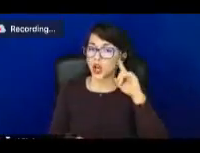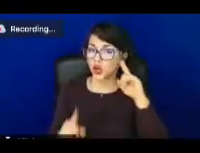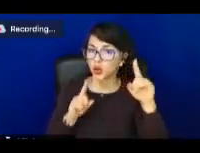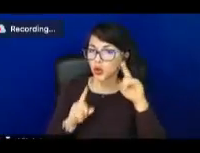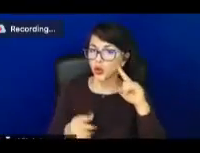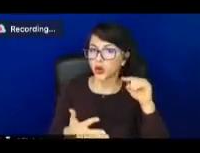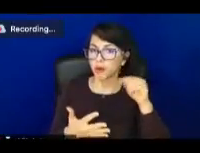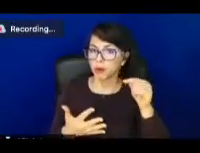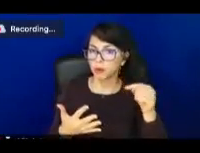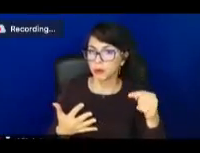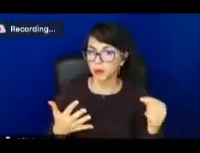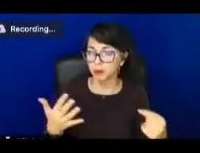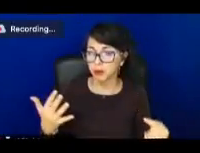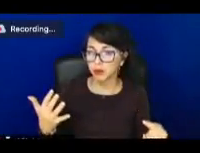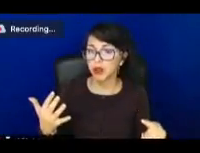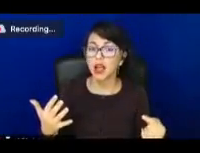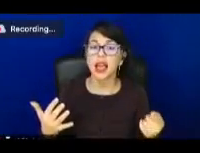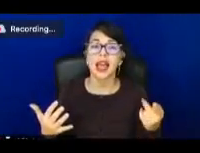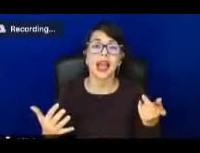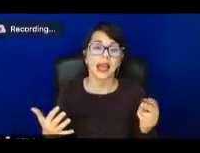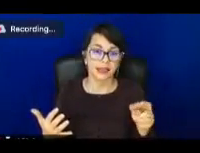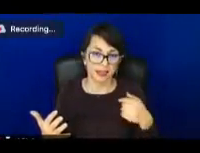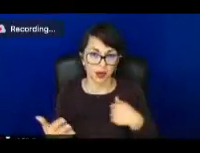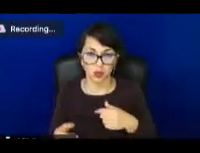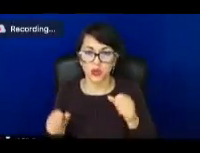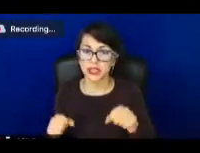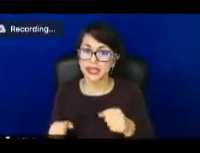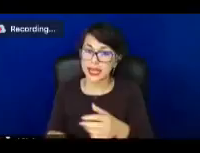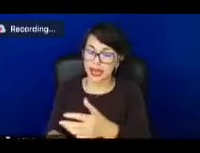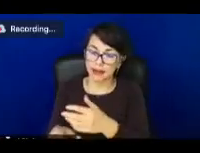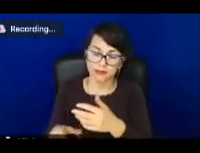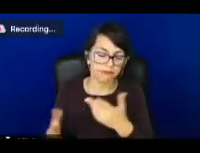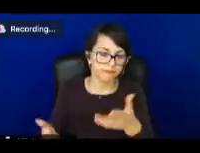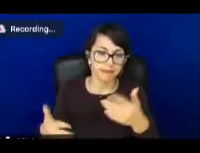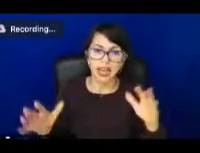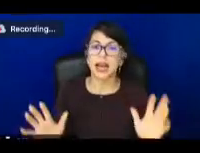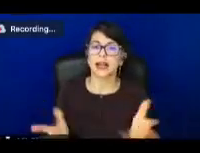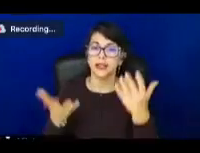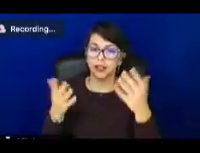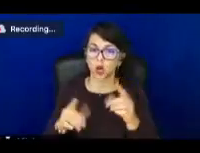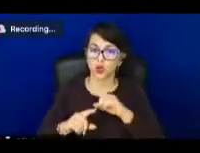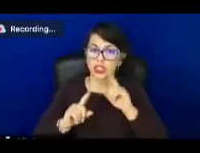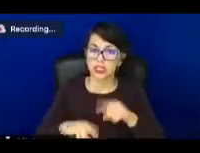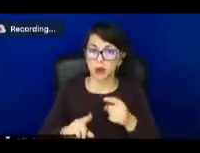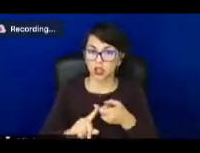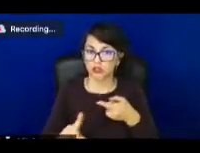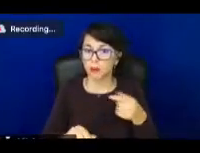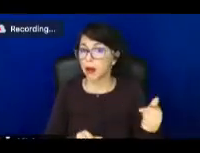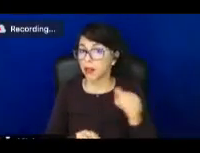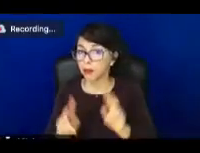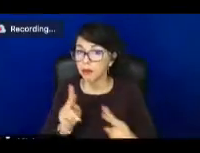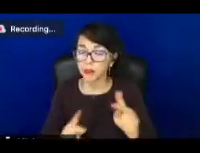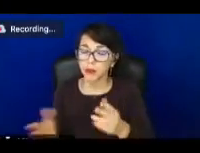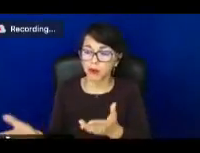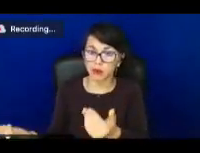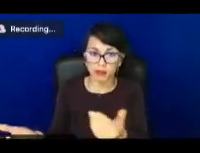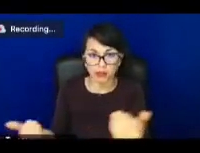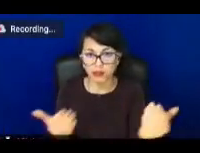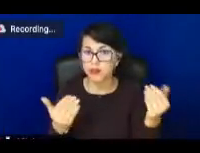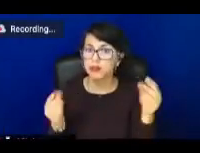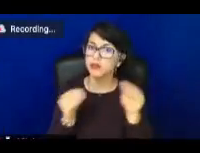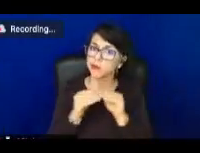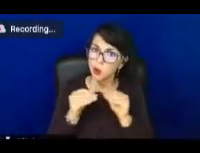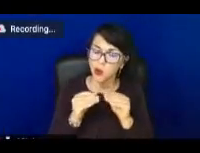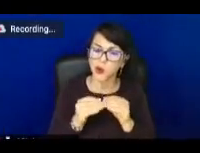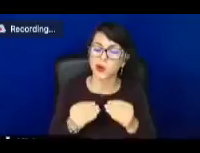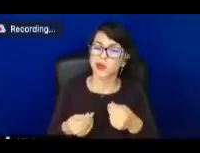say, wait, why did you hear that? Or, yeah, I agree with that. Or no, I don't. It's a whole competition and just building on that. And we